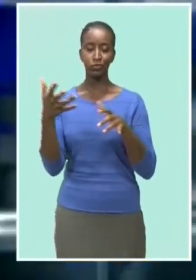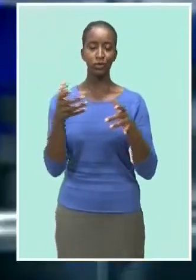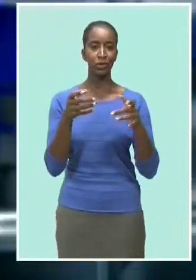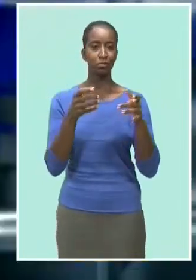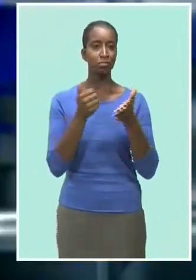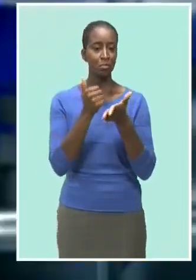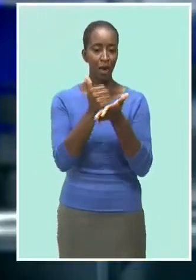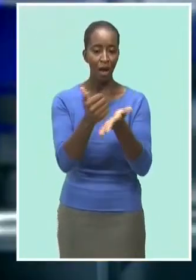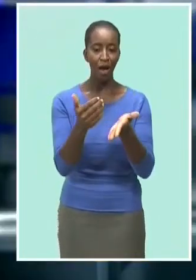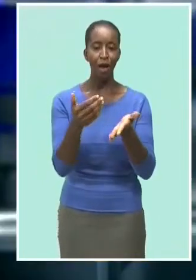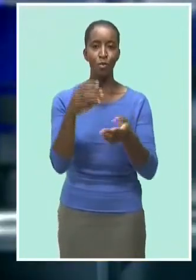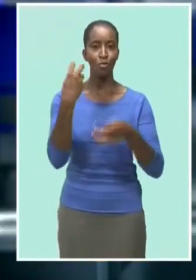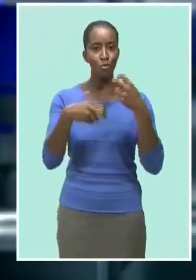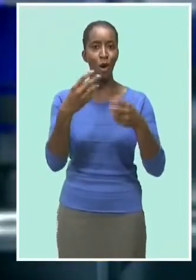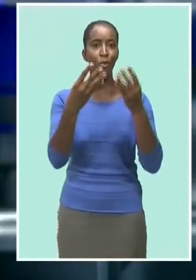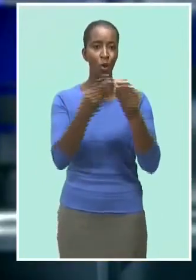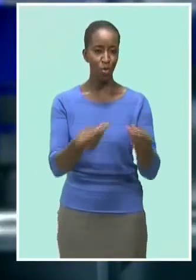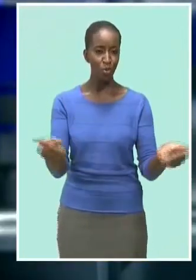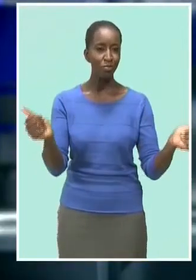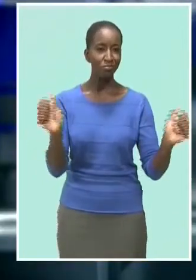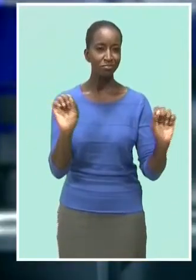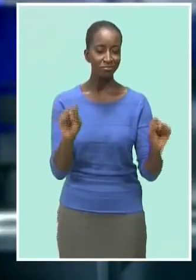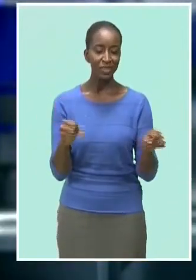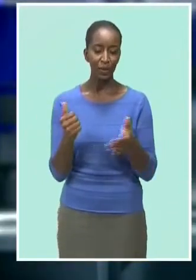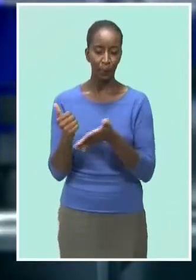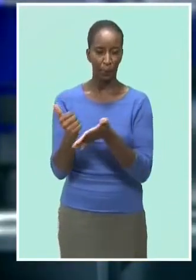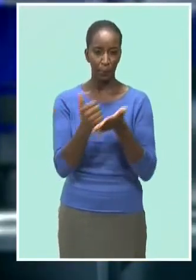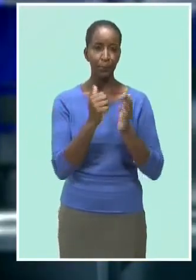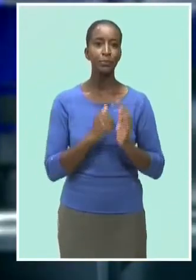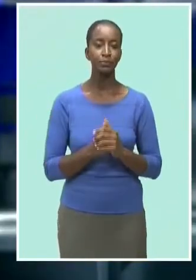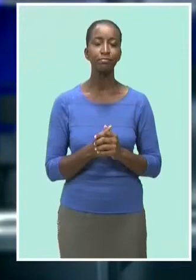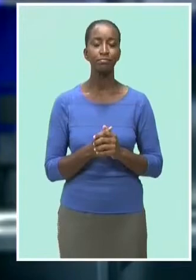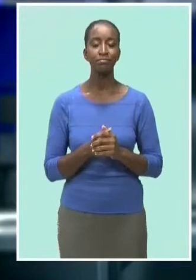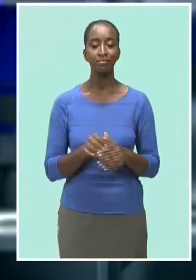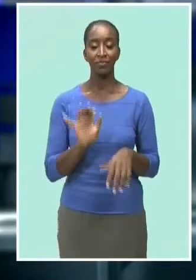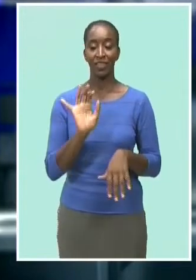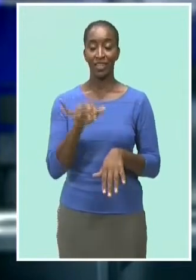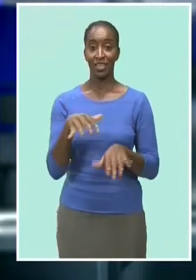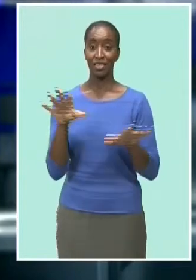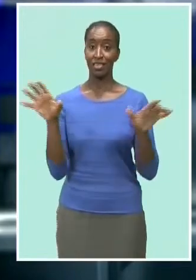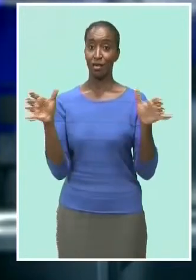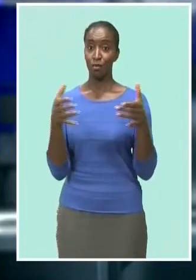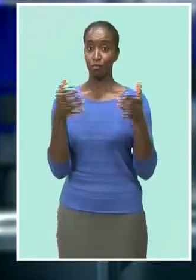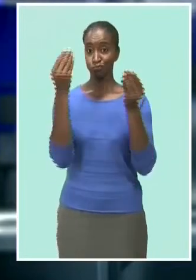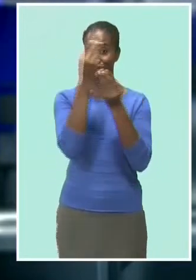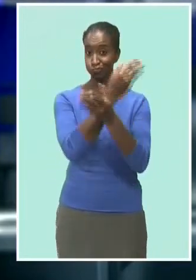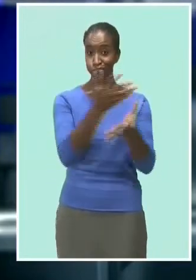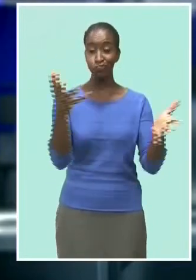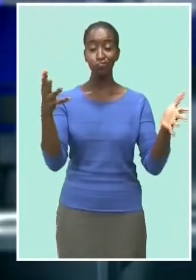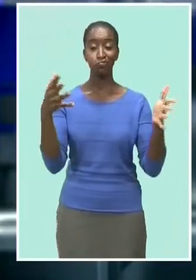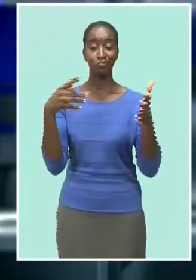disaster. Now, as I told you, Lisa, it was a packed press conference, so another major development tonight on the